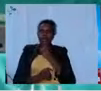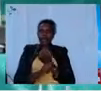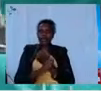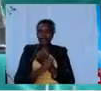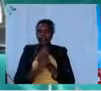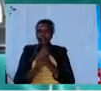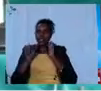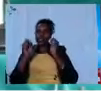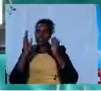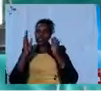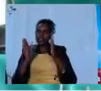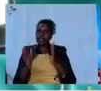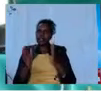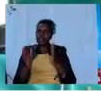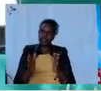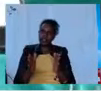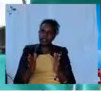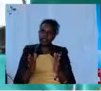divine. Year of